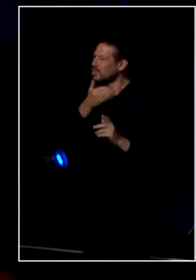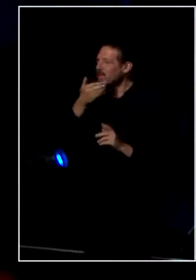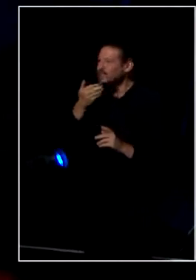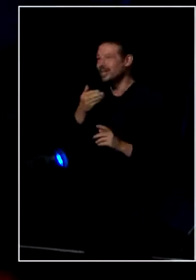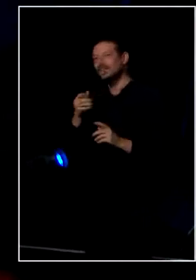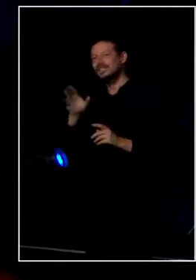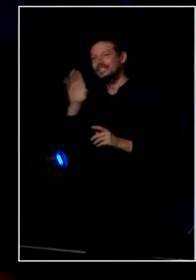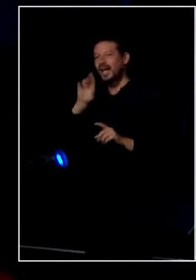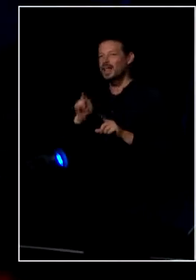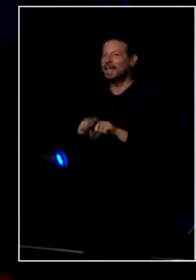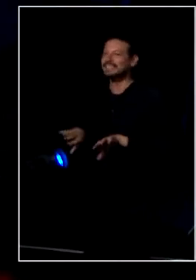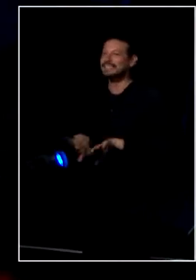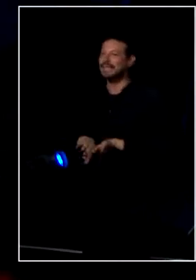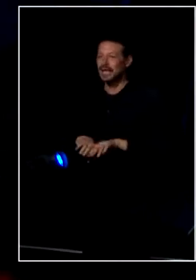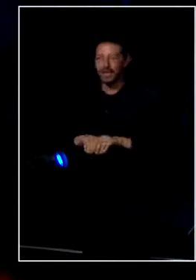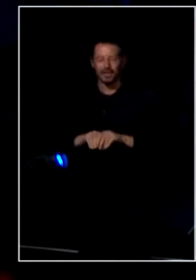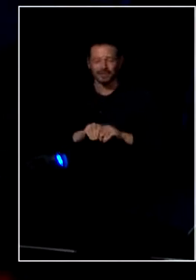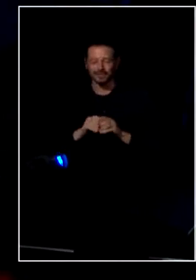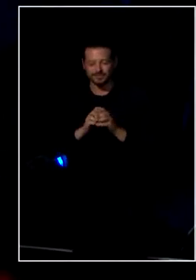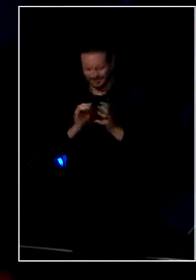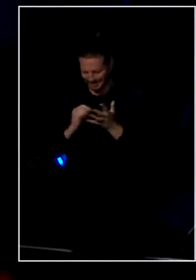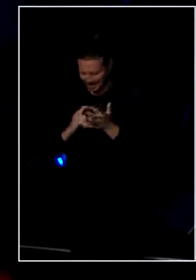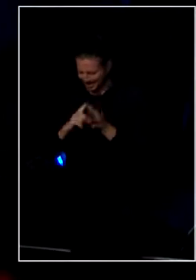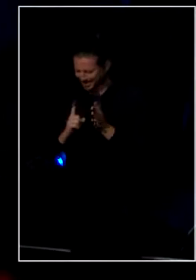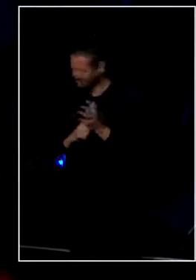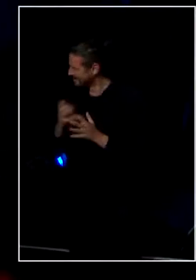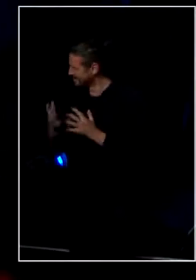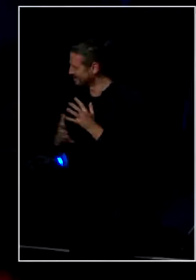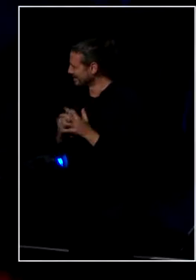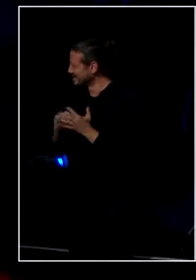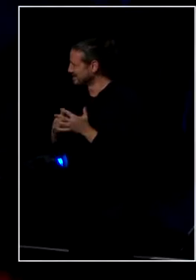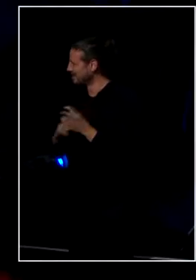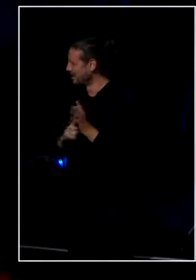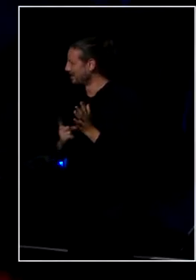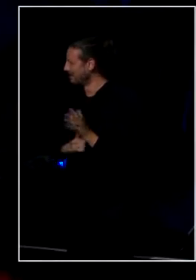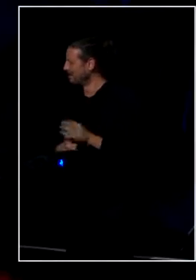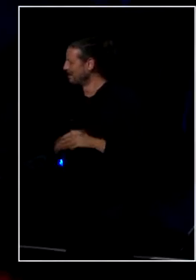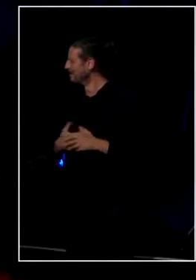it? Definitely. Yeah. And when you're saying about the bonfires,